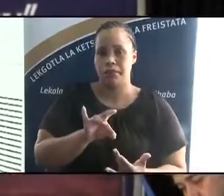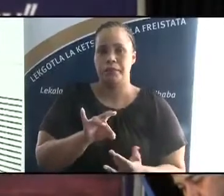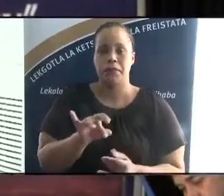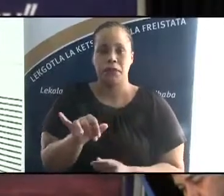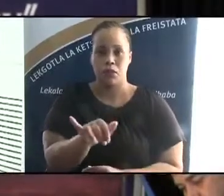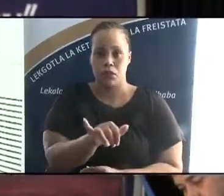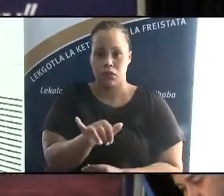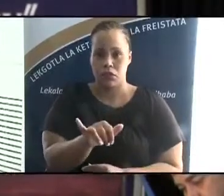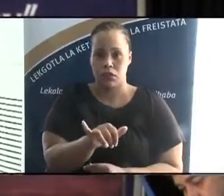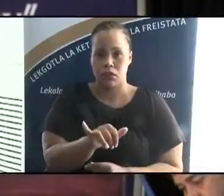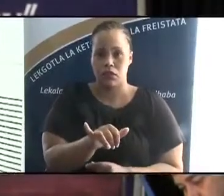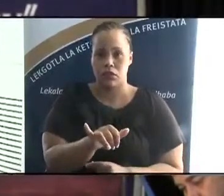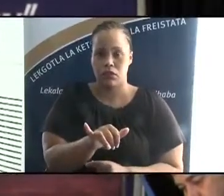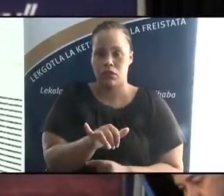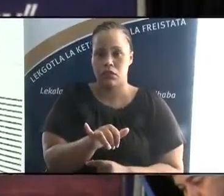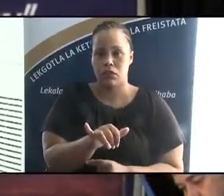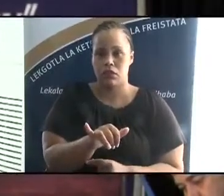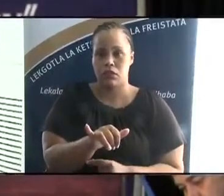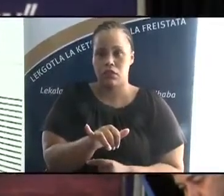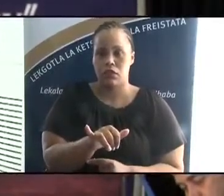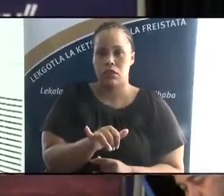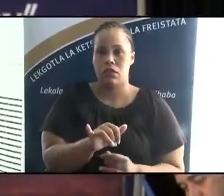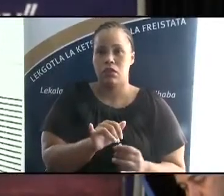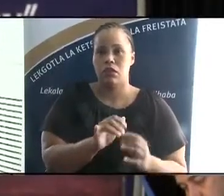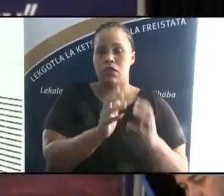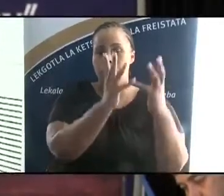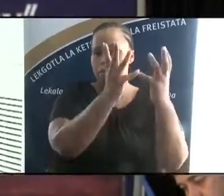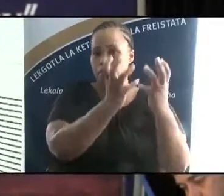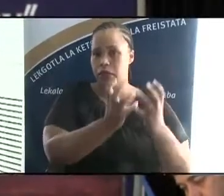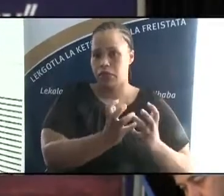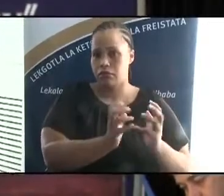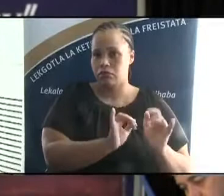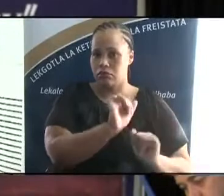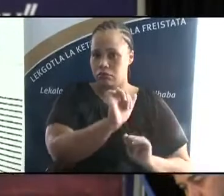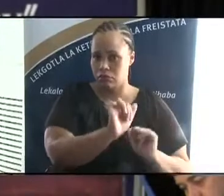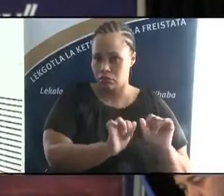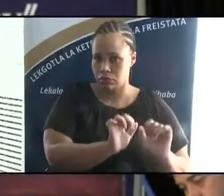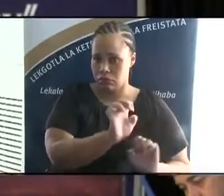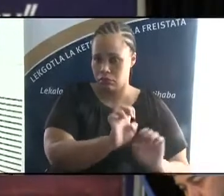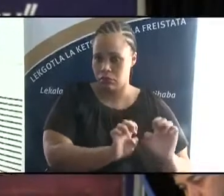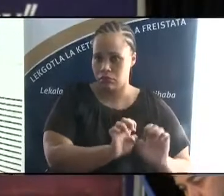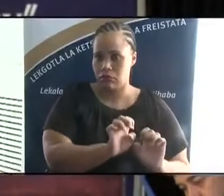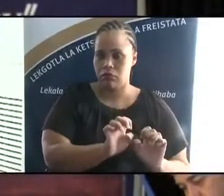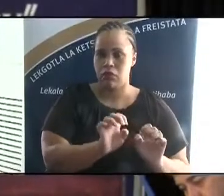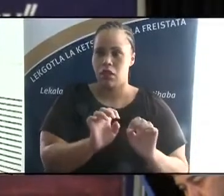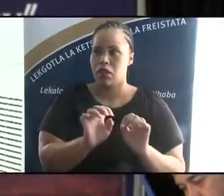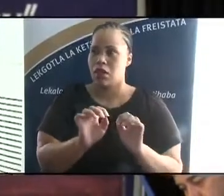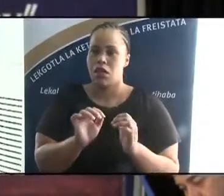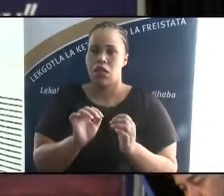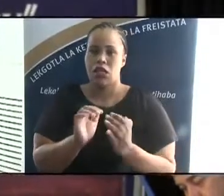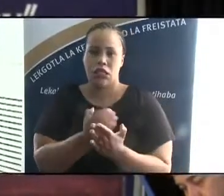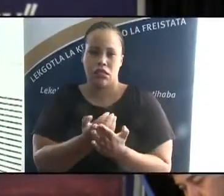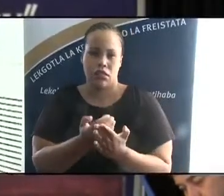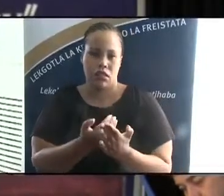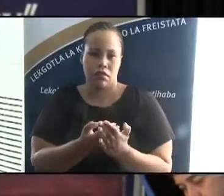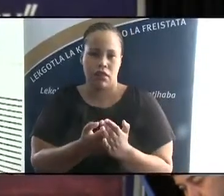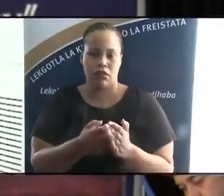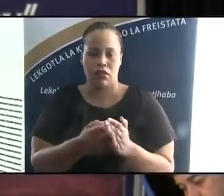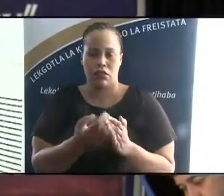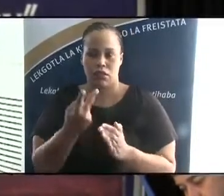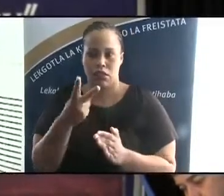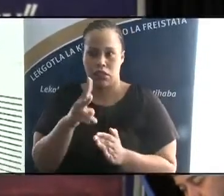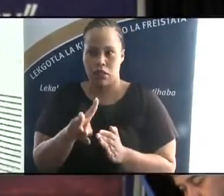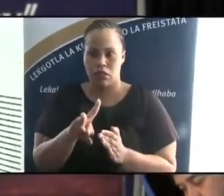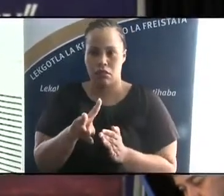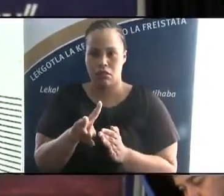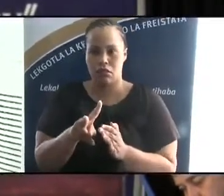others, thorough evaluation of budget baselines, identification of savings, reprioritization of